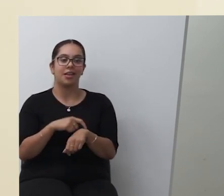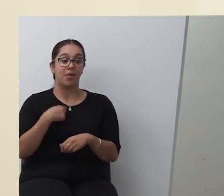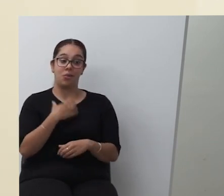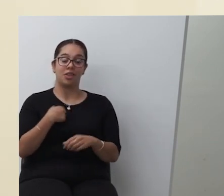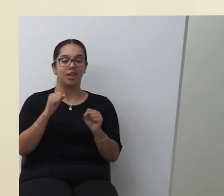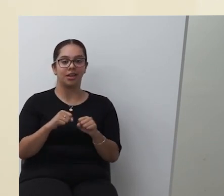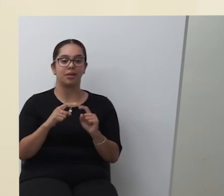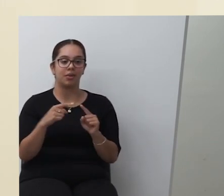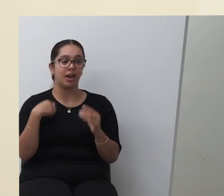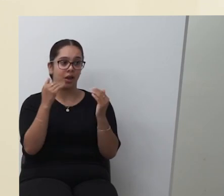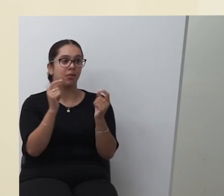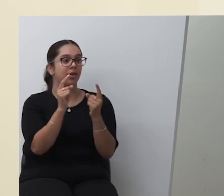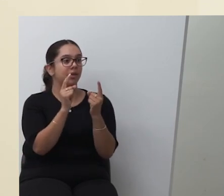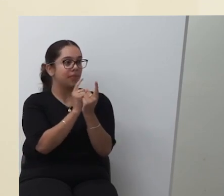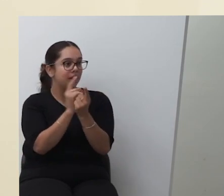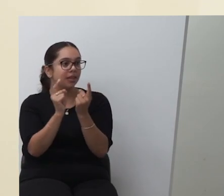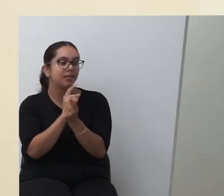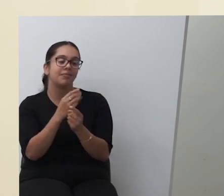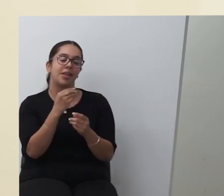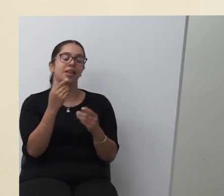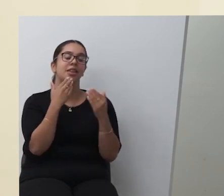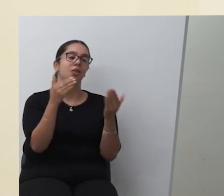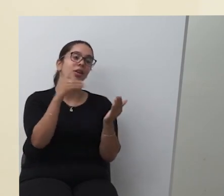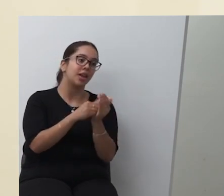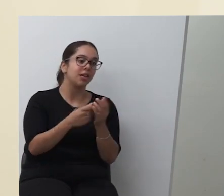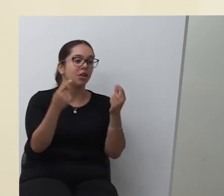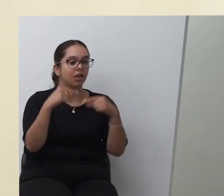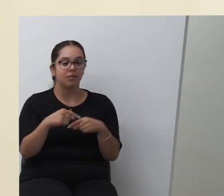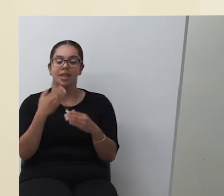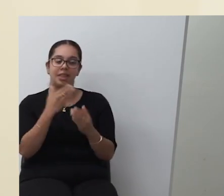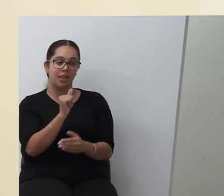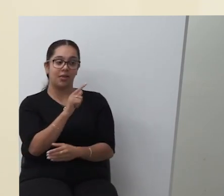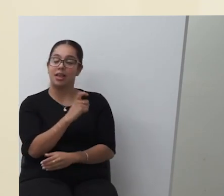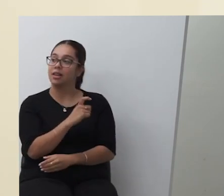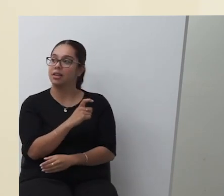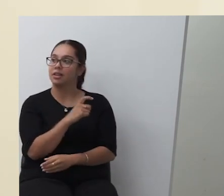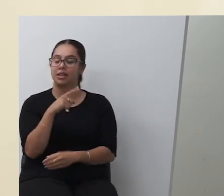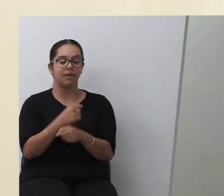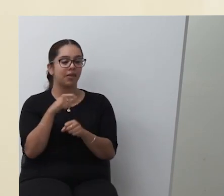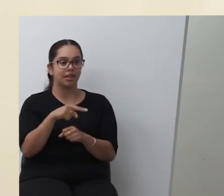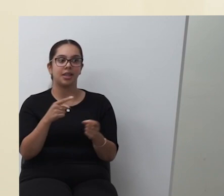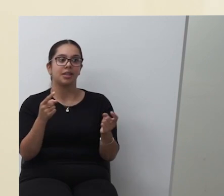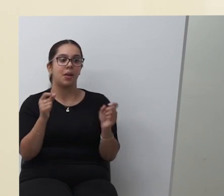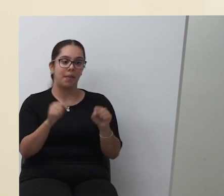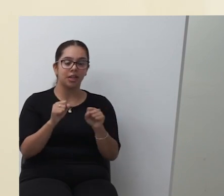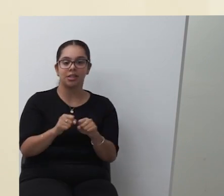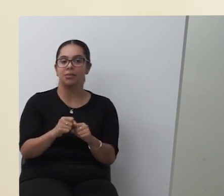I could. So hope to meet you in person, and thank you again for being here. Thank you so much, Alex, because he actually made this whole thing happen.